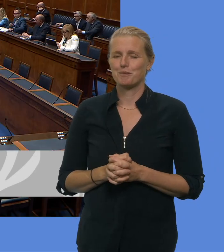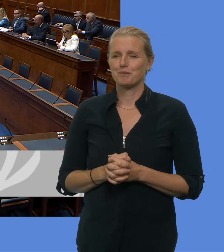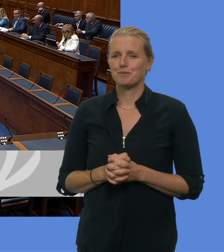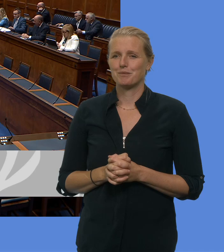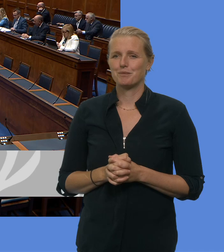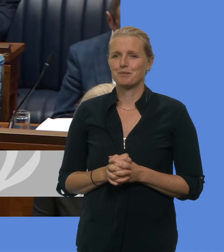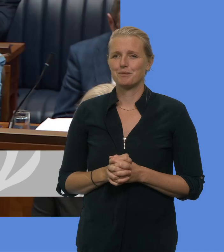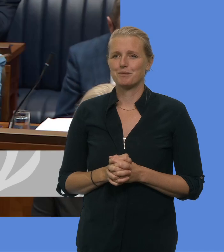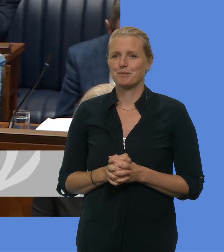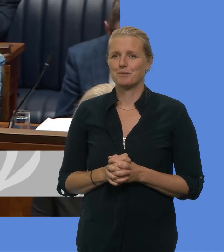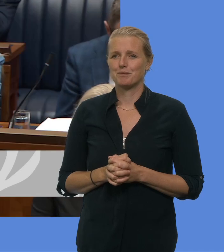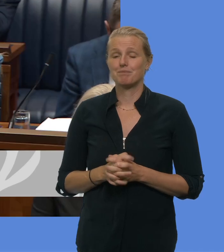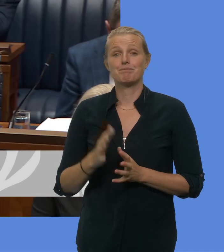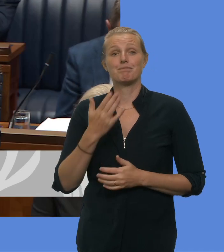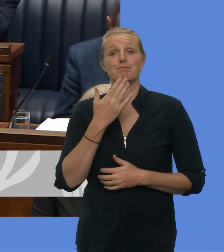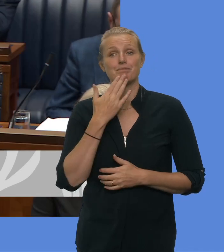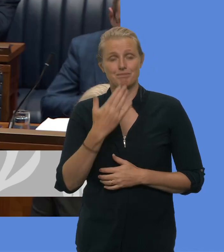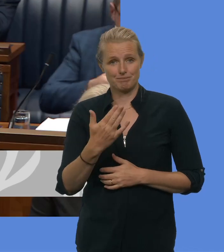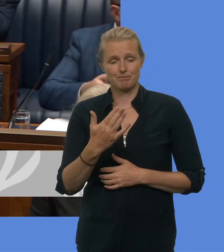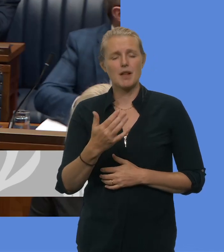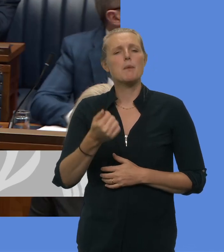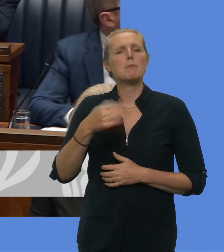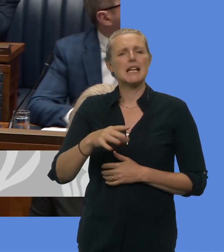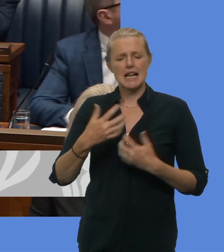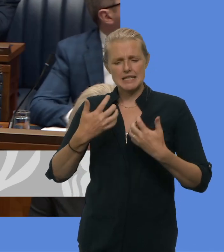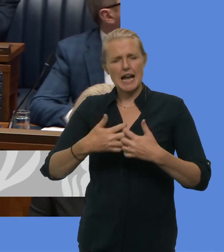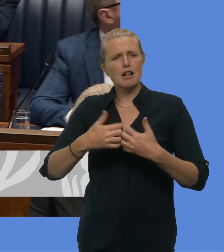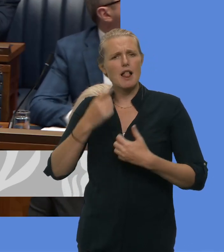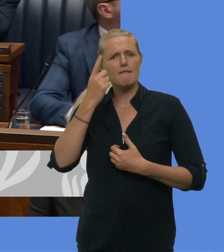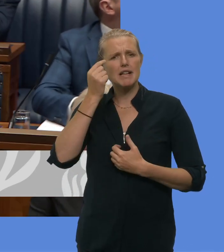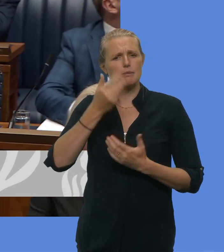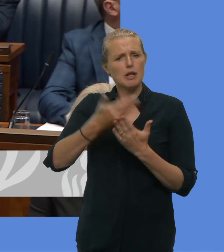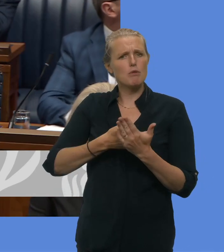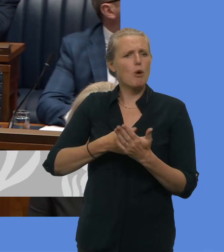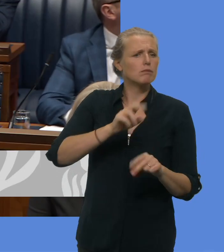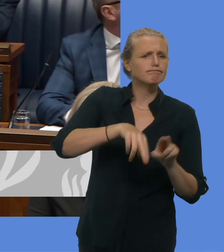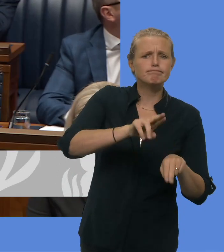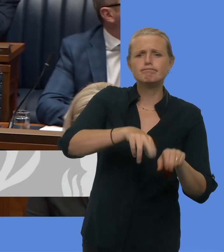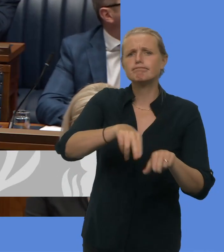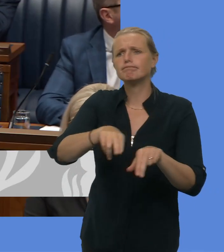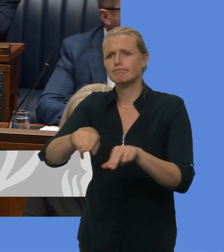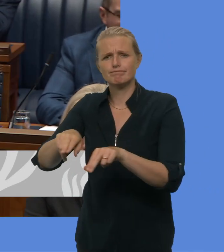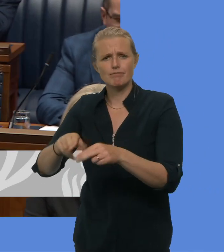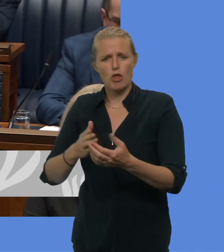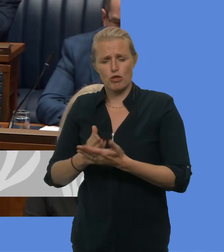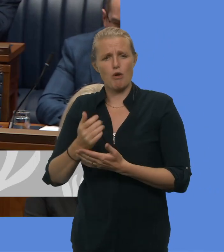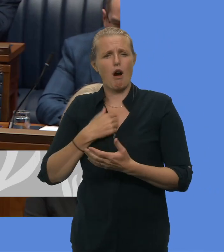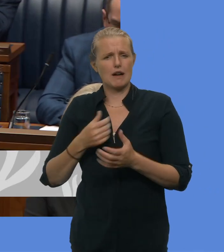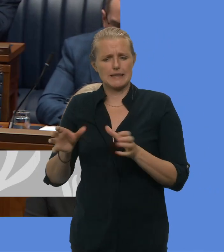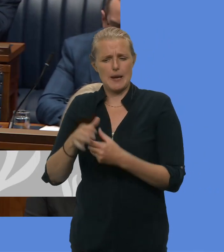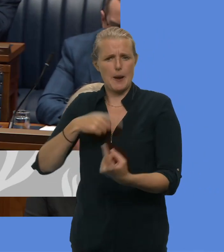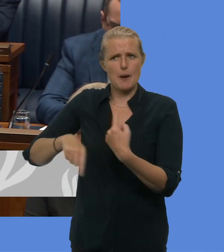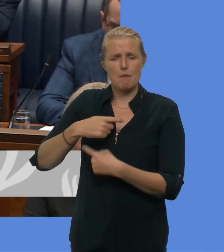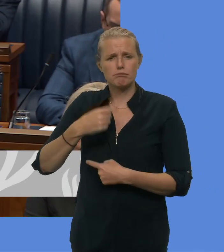Thank you, Mr. Speaker. A technical feasibility report has been completed by the integrated consultant team, which identified